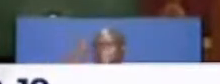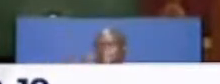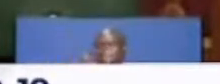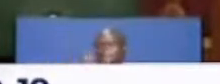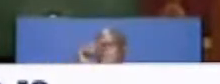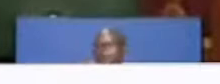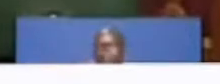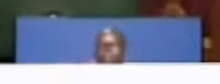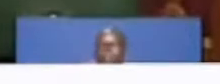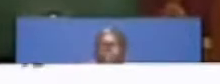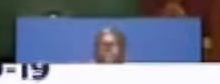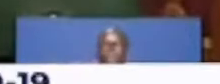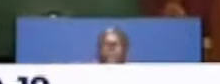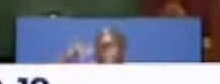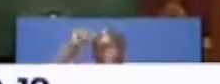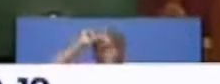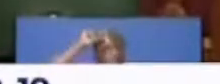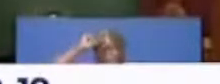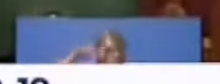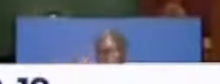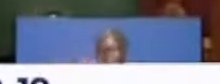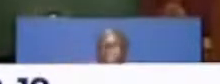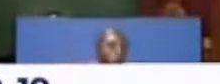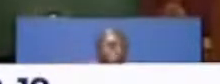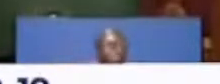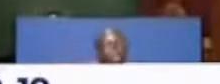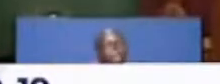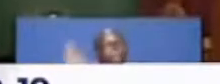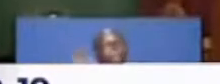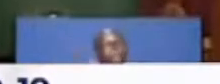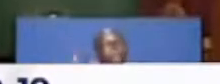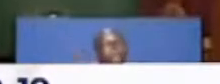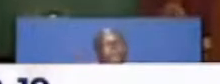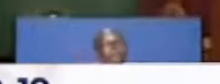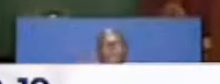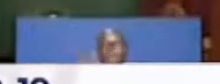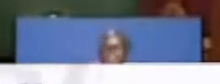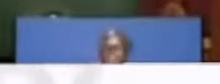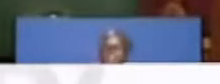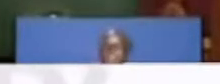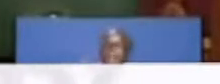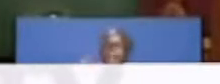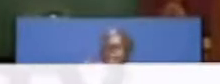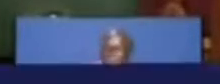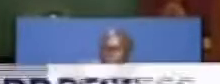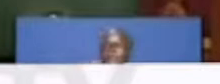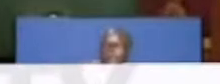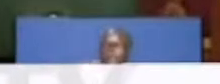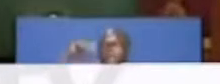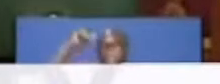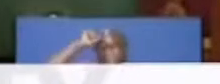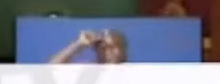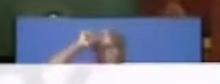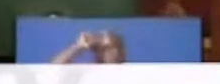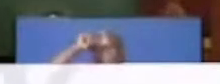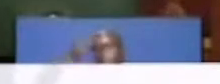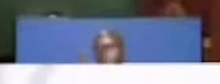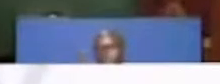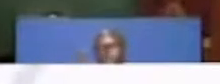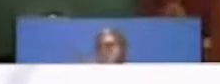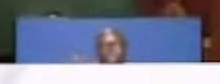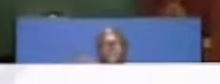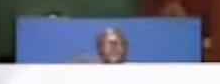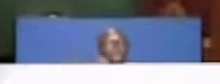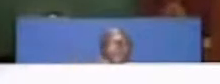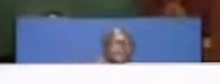county governments. And this battery of highly trained personnel was meant to give county governments a head start. And